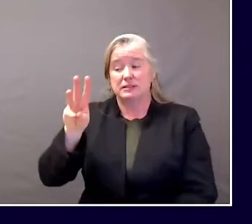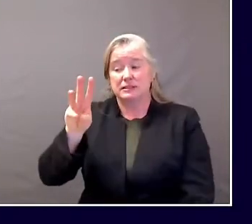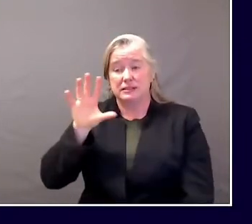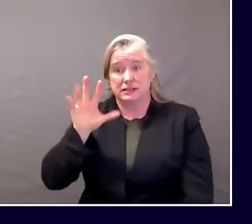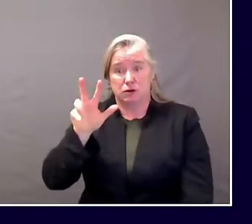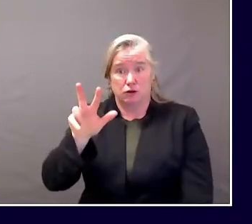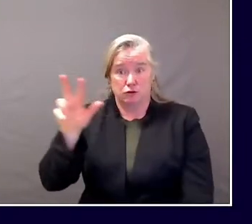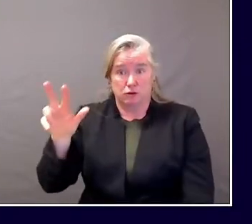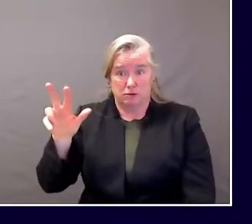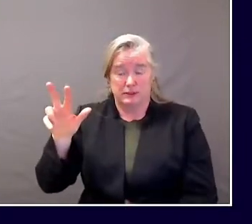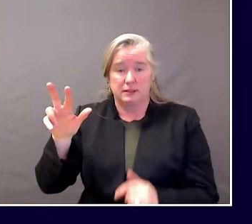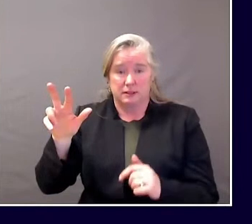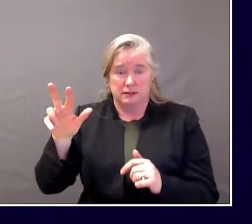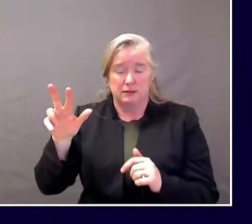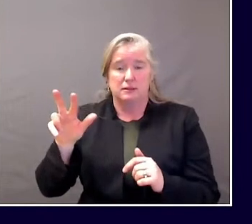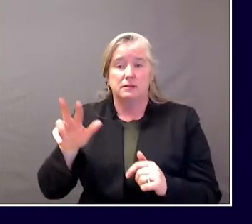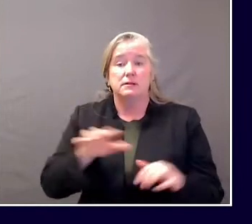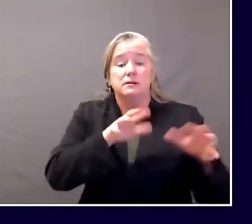46,633,